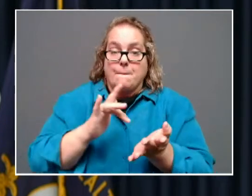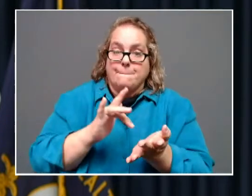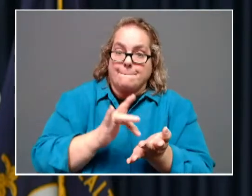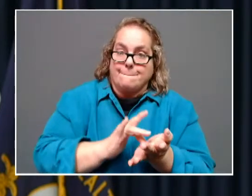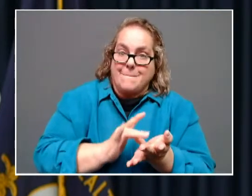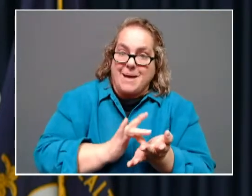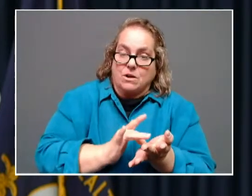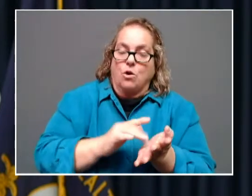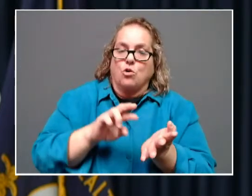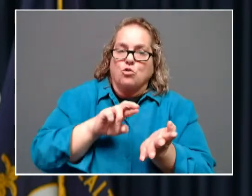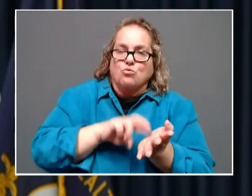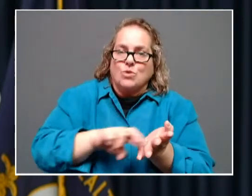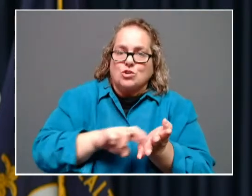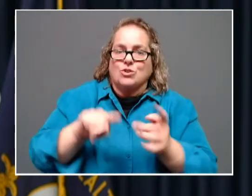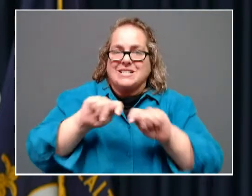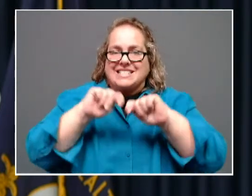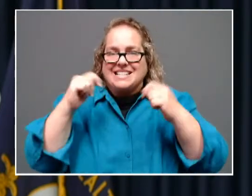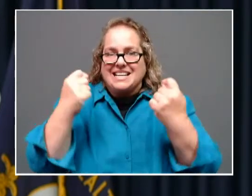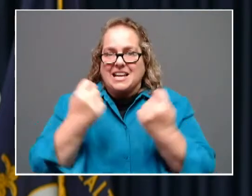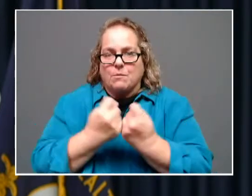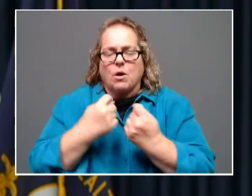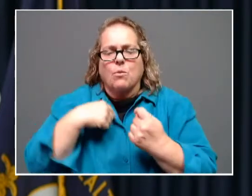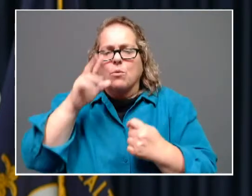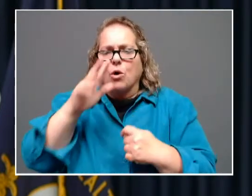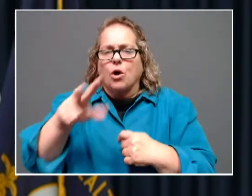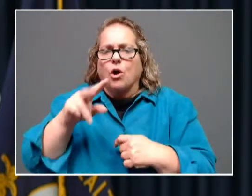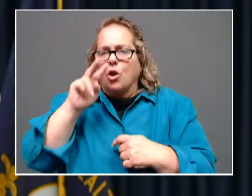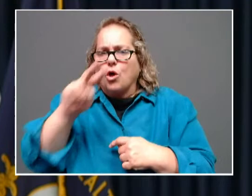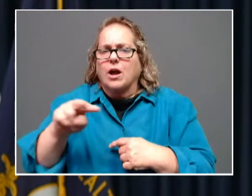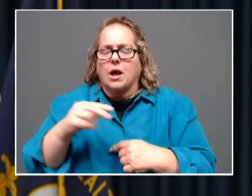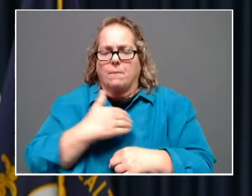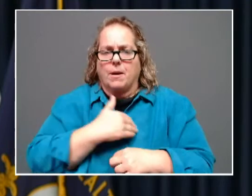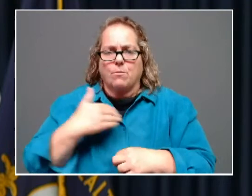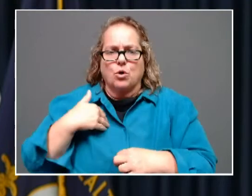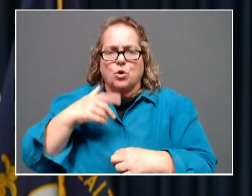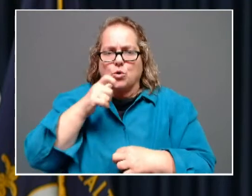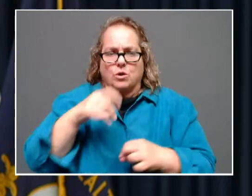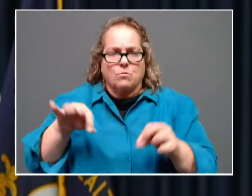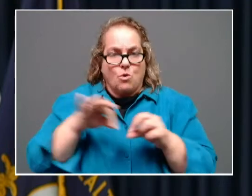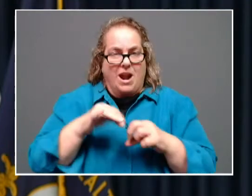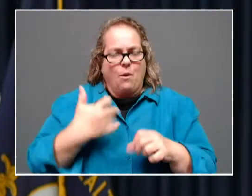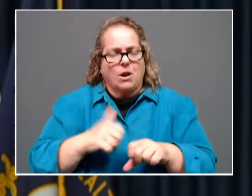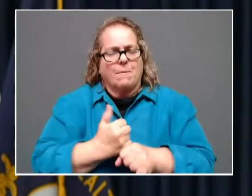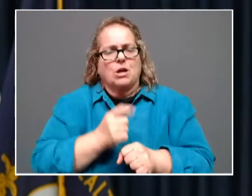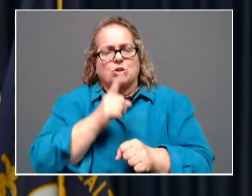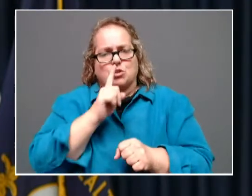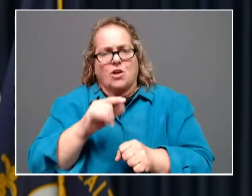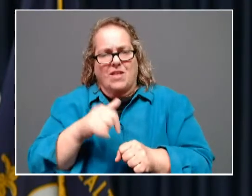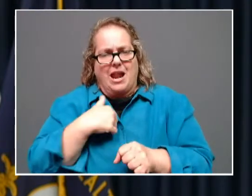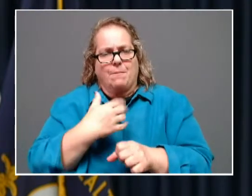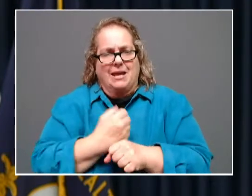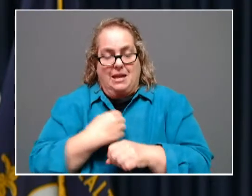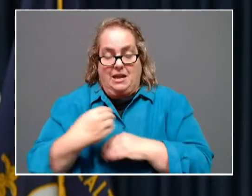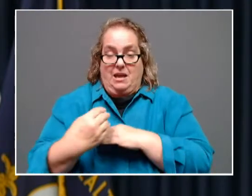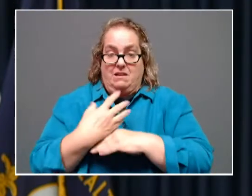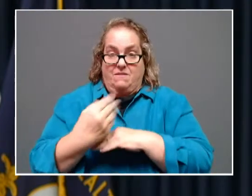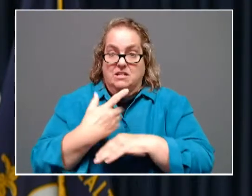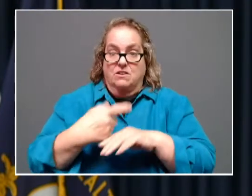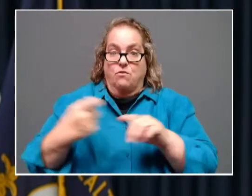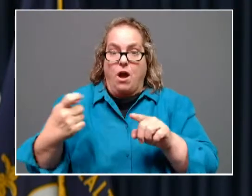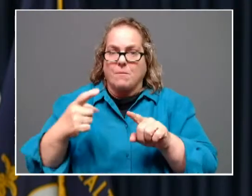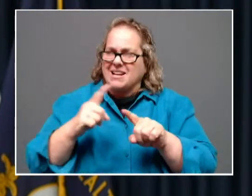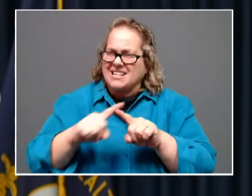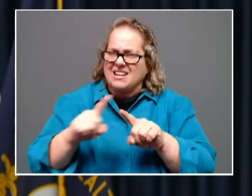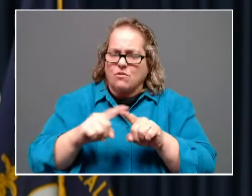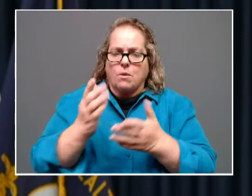for in membership of that. We want to make sure that, and I want to make sure that I'm getting advice from all corners of